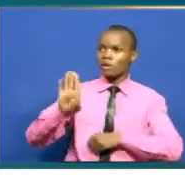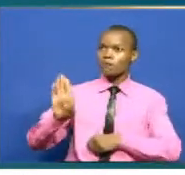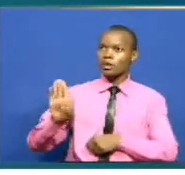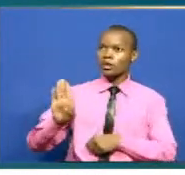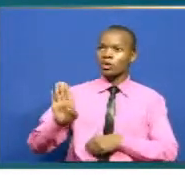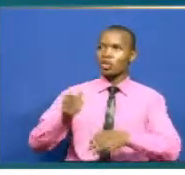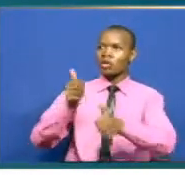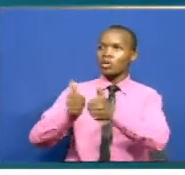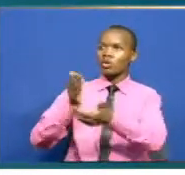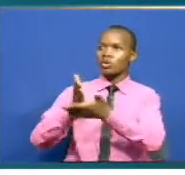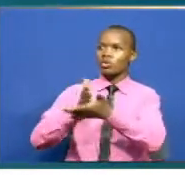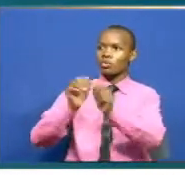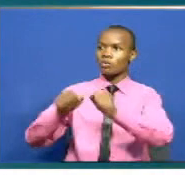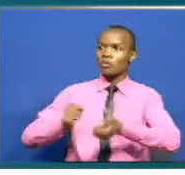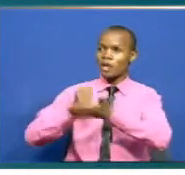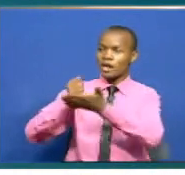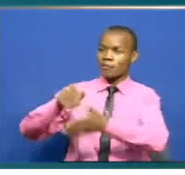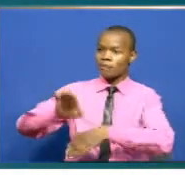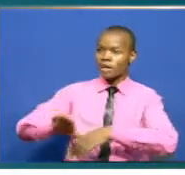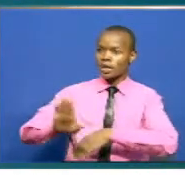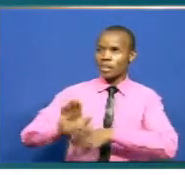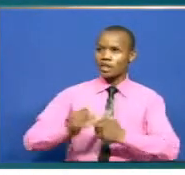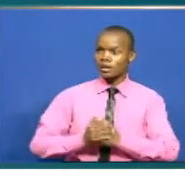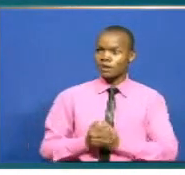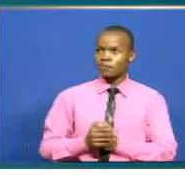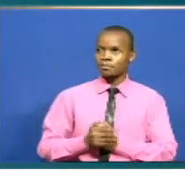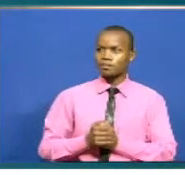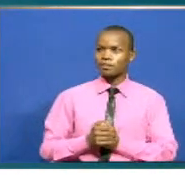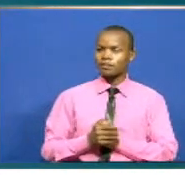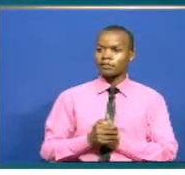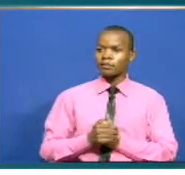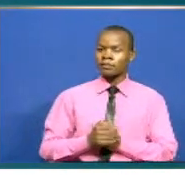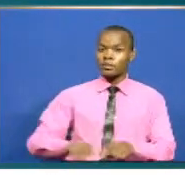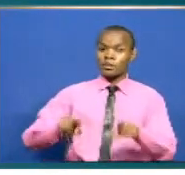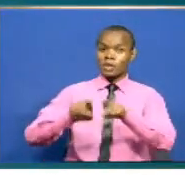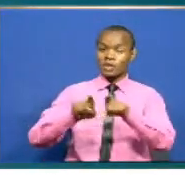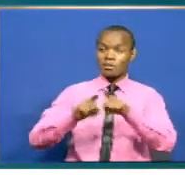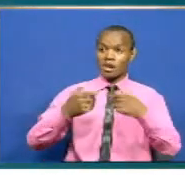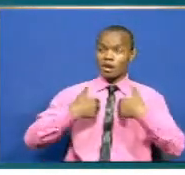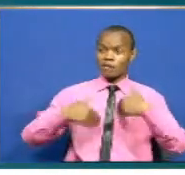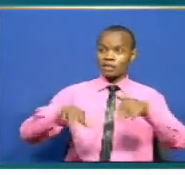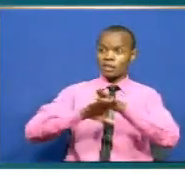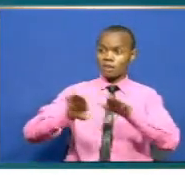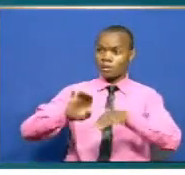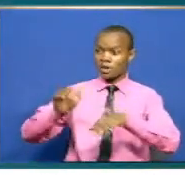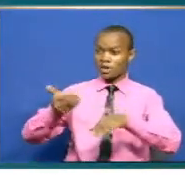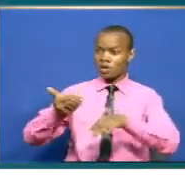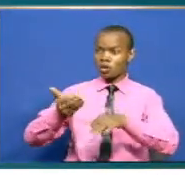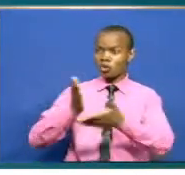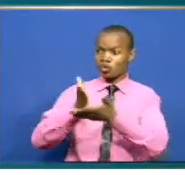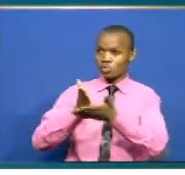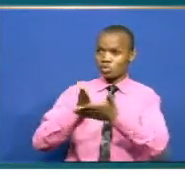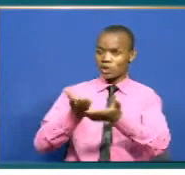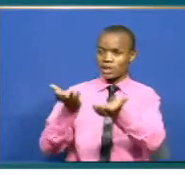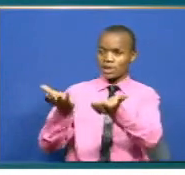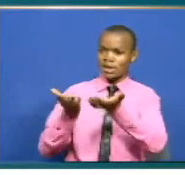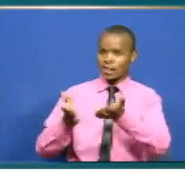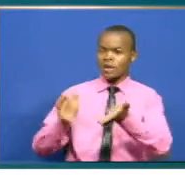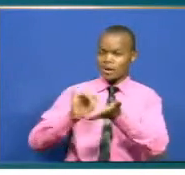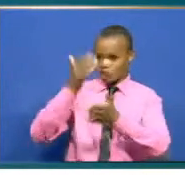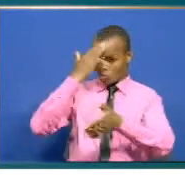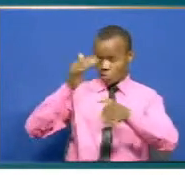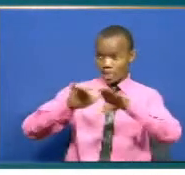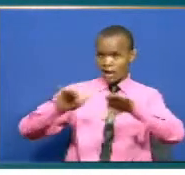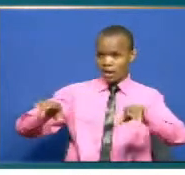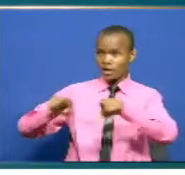really, really help these places, you know? Mm-hmm. And the 4 wards are neighbors, you know? That's why the land formation is the same. Mm-hmm.